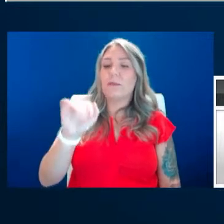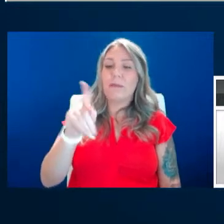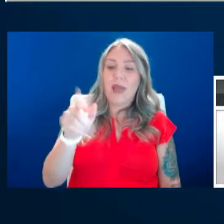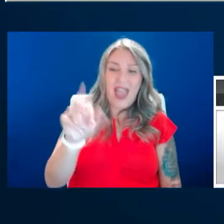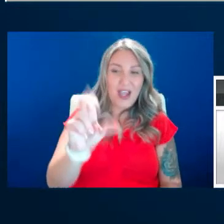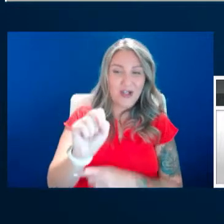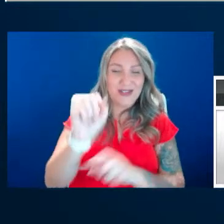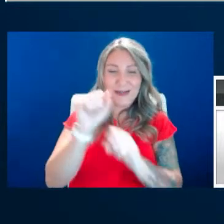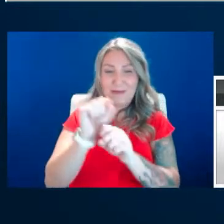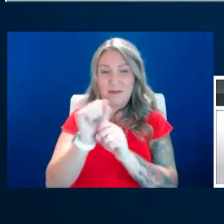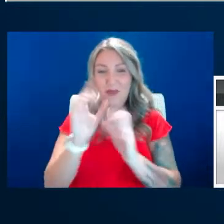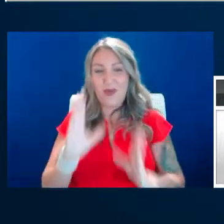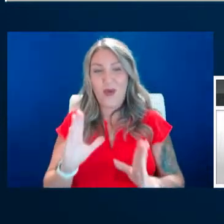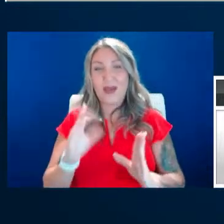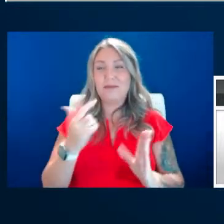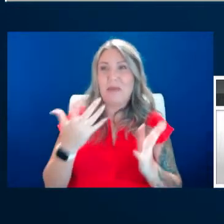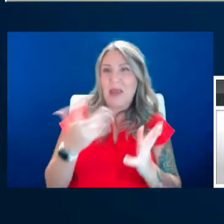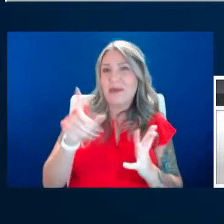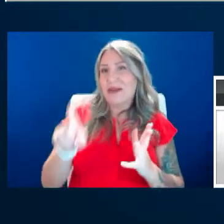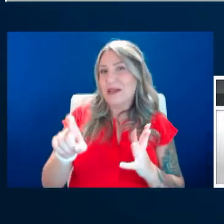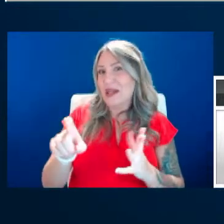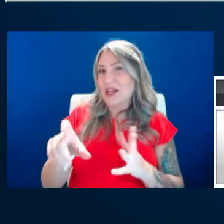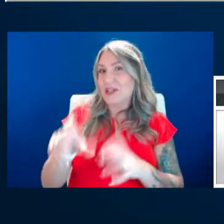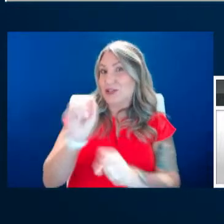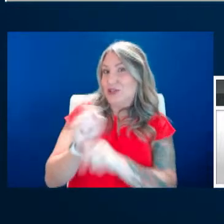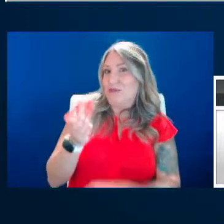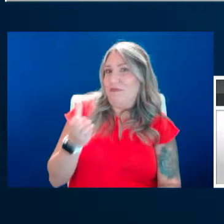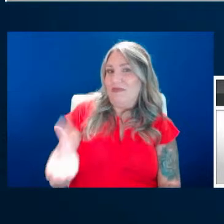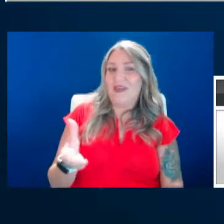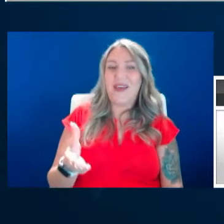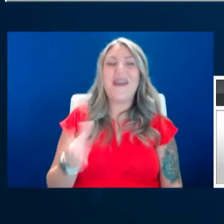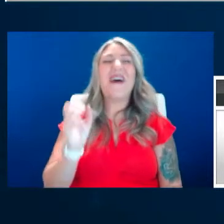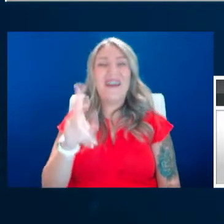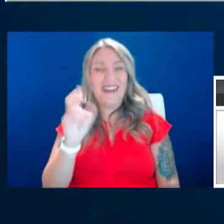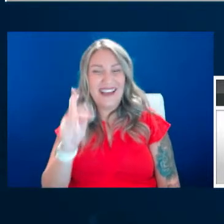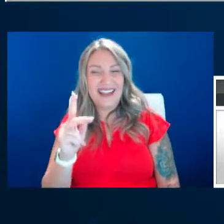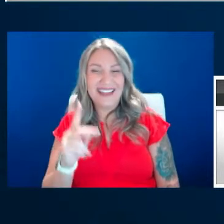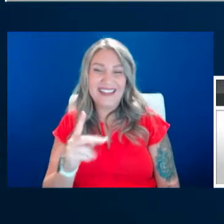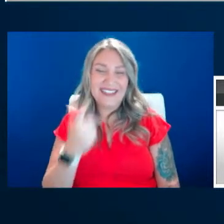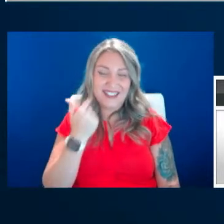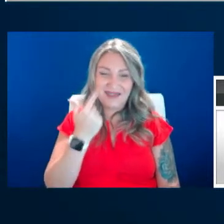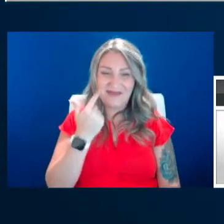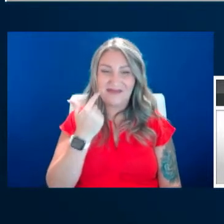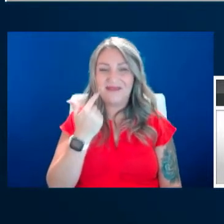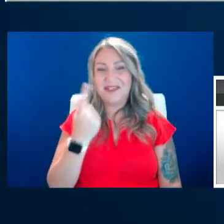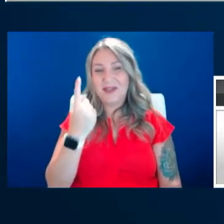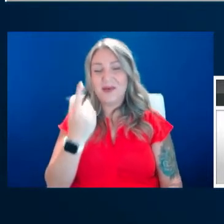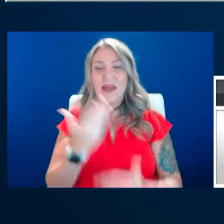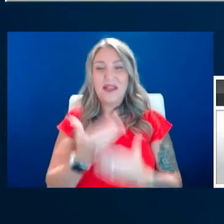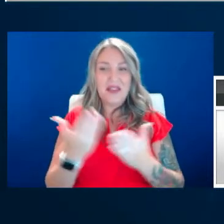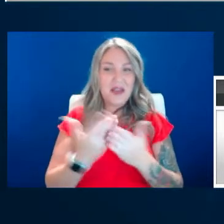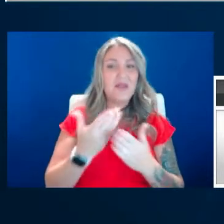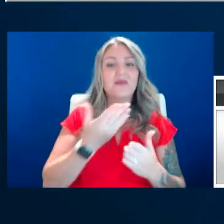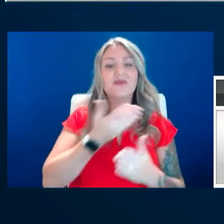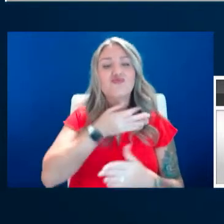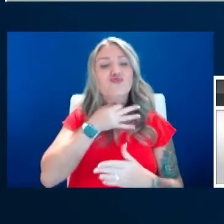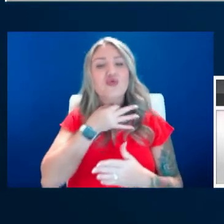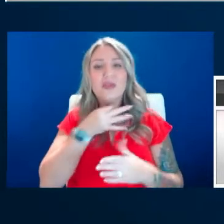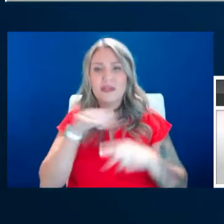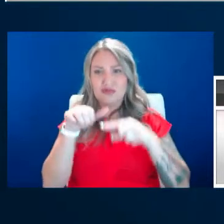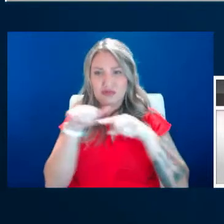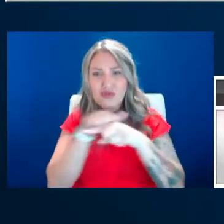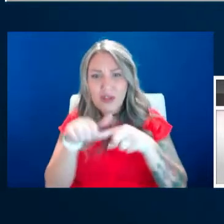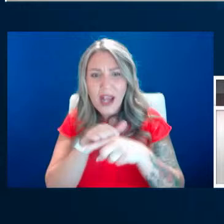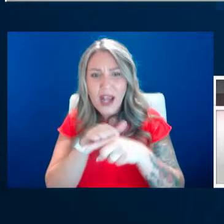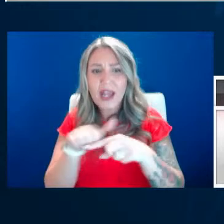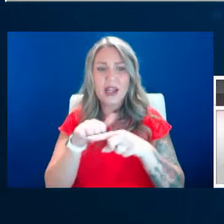do this one day. And there you go. Okay, got you. But that's one thing that was so curious to me is just the training. I mean, are these people? You look